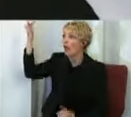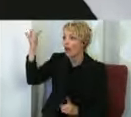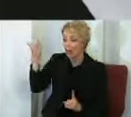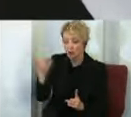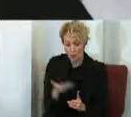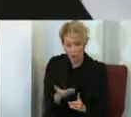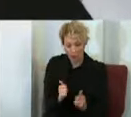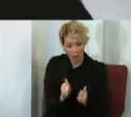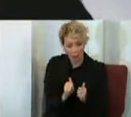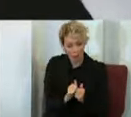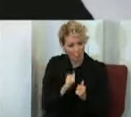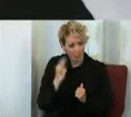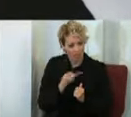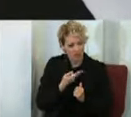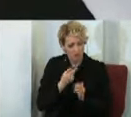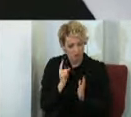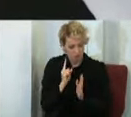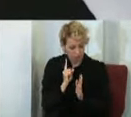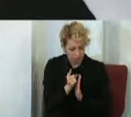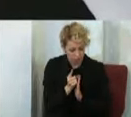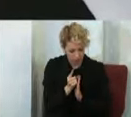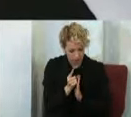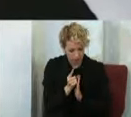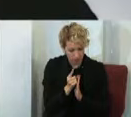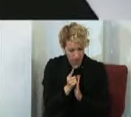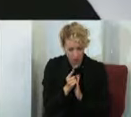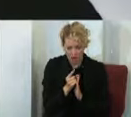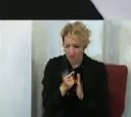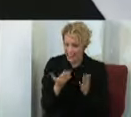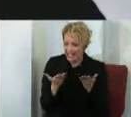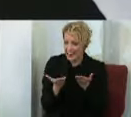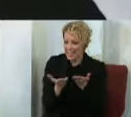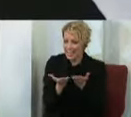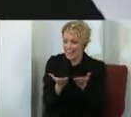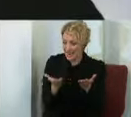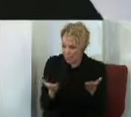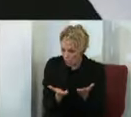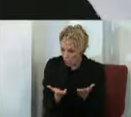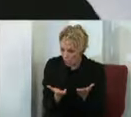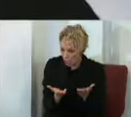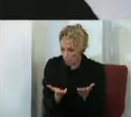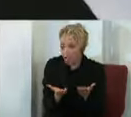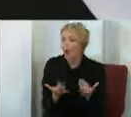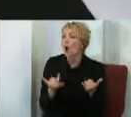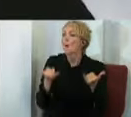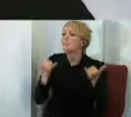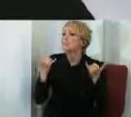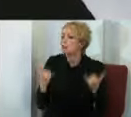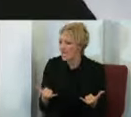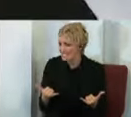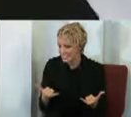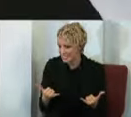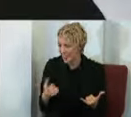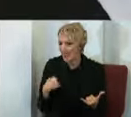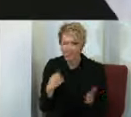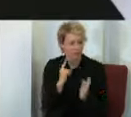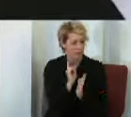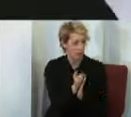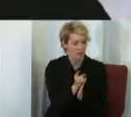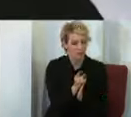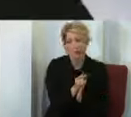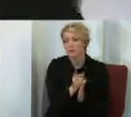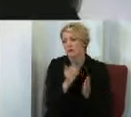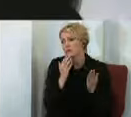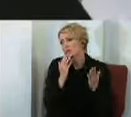In this moment. Present in this moment. And we are so grateful. If there are